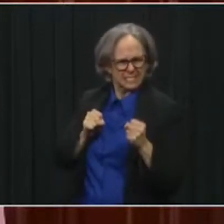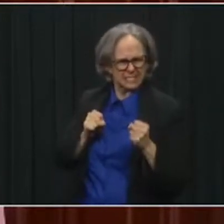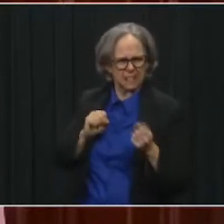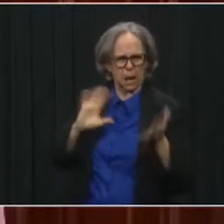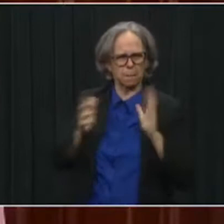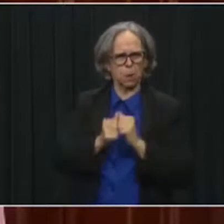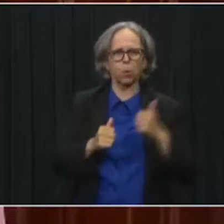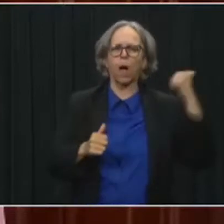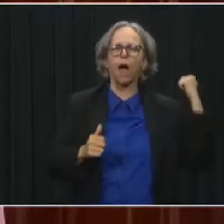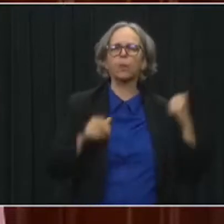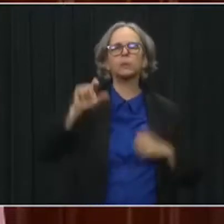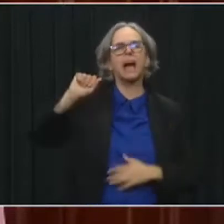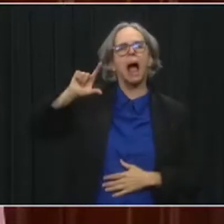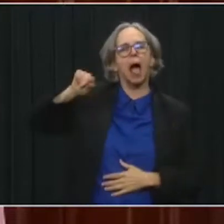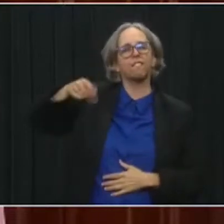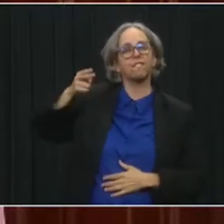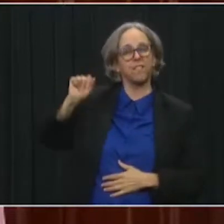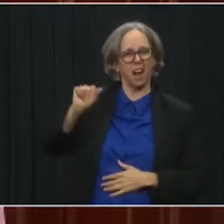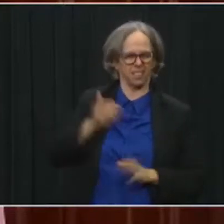variant. And